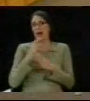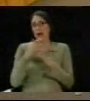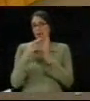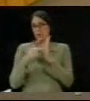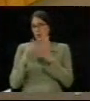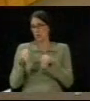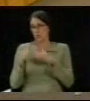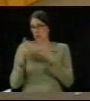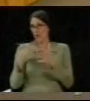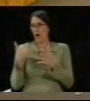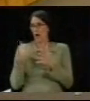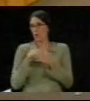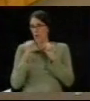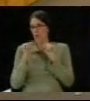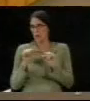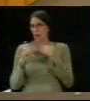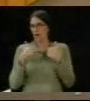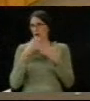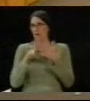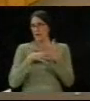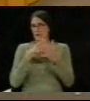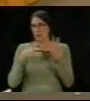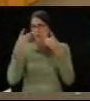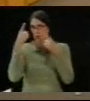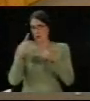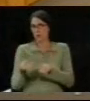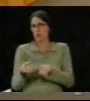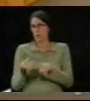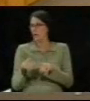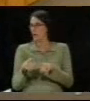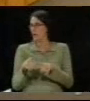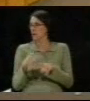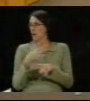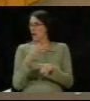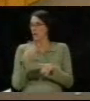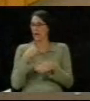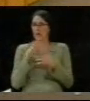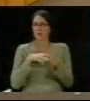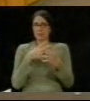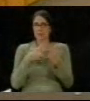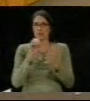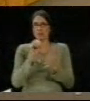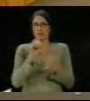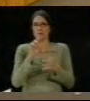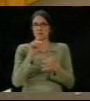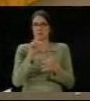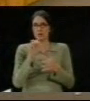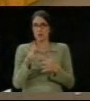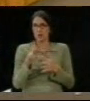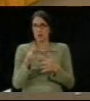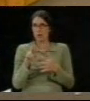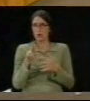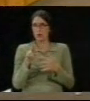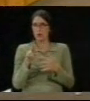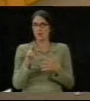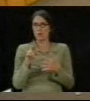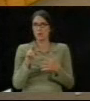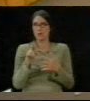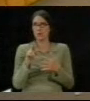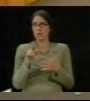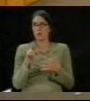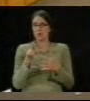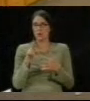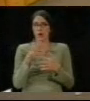provide that we can enter into a scheduling agreement, have a scheduling order to set out when